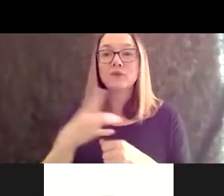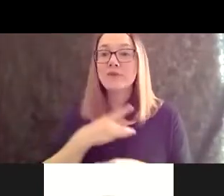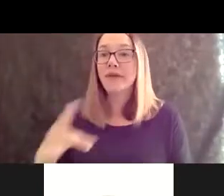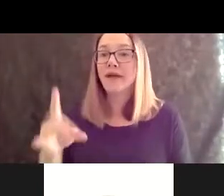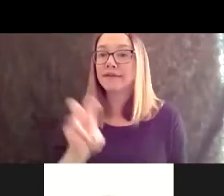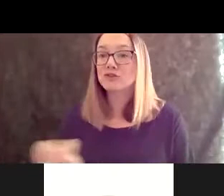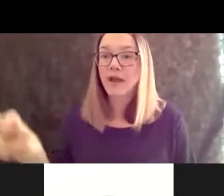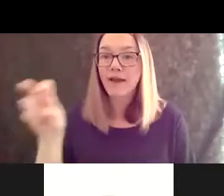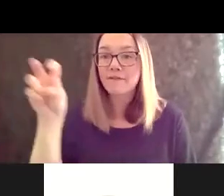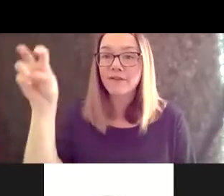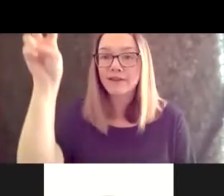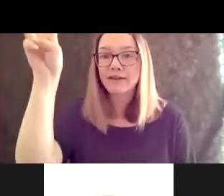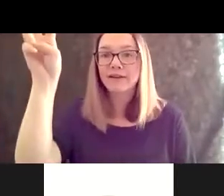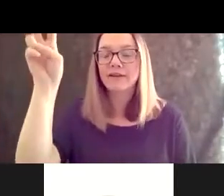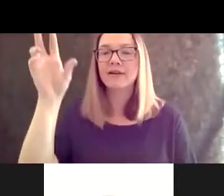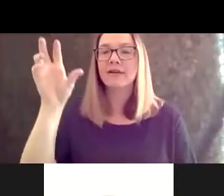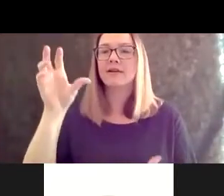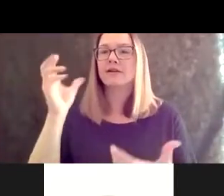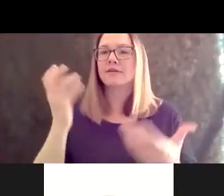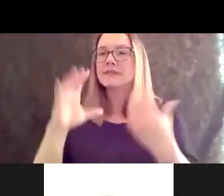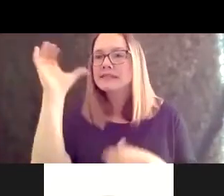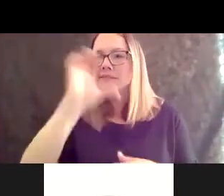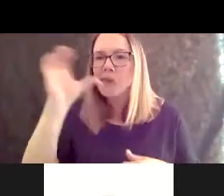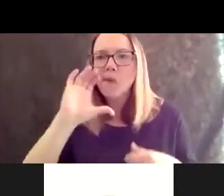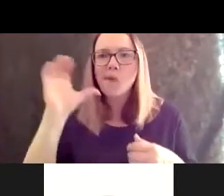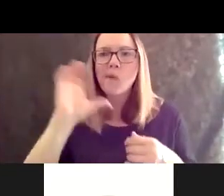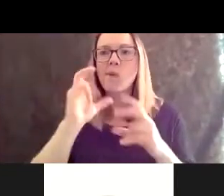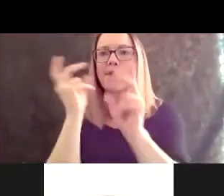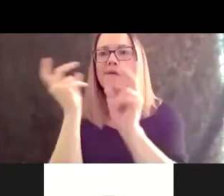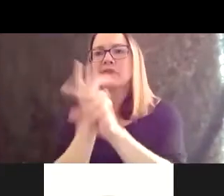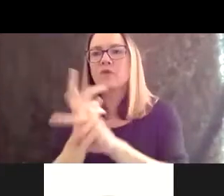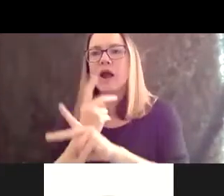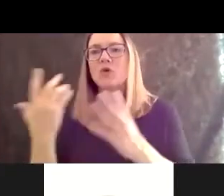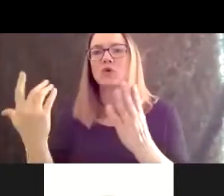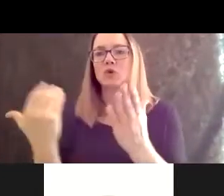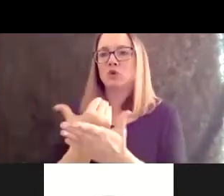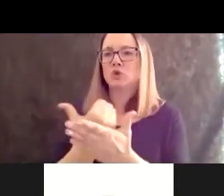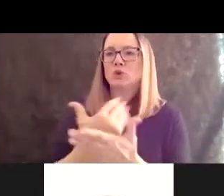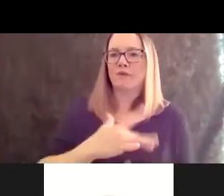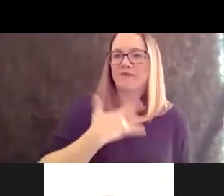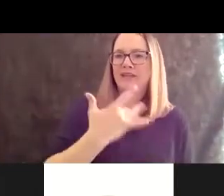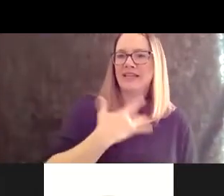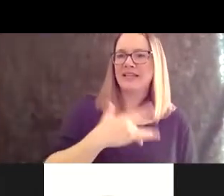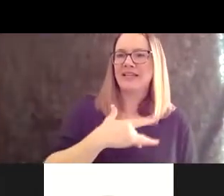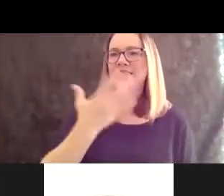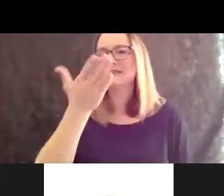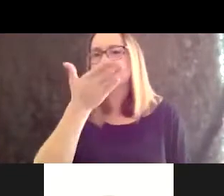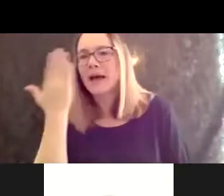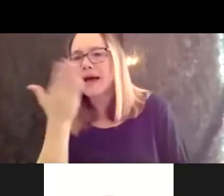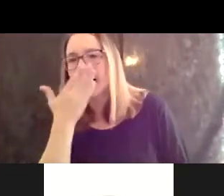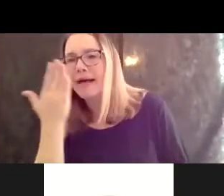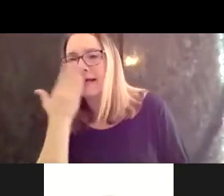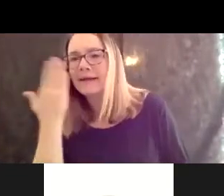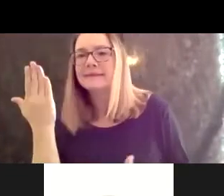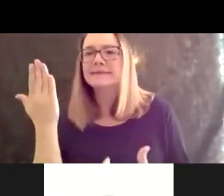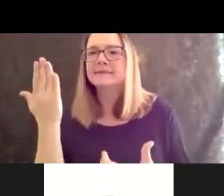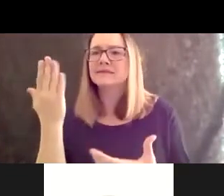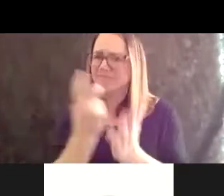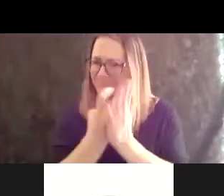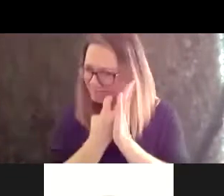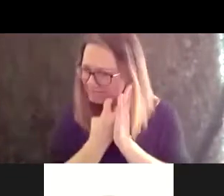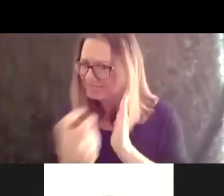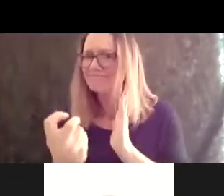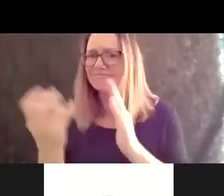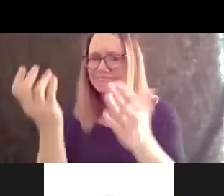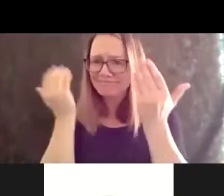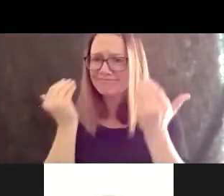places to explore and figure out new sensations, new feelings, new spells, dive into that a little bit